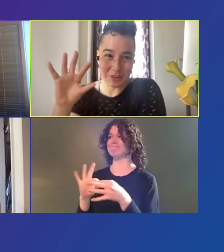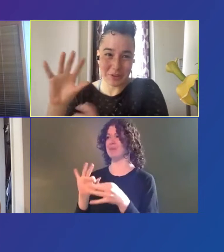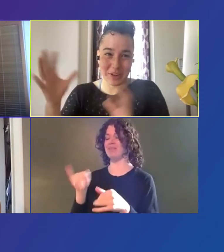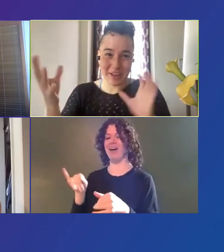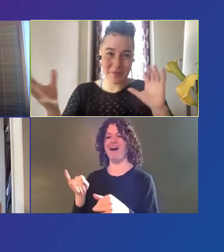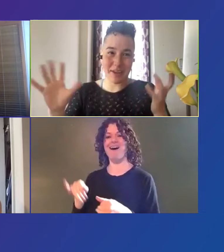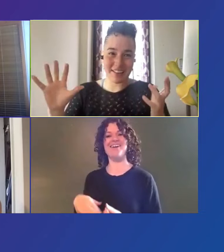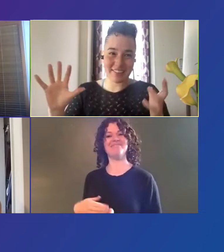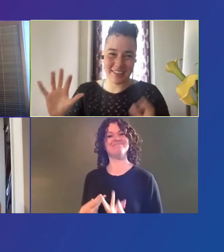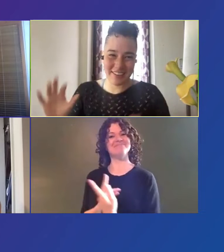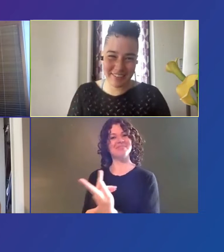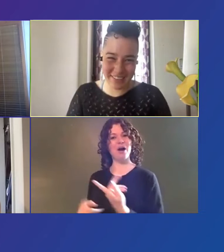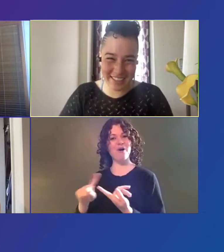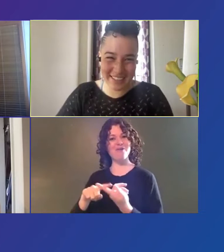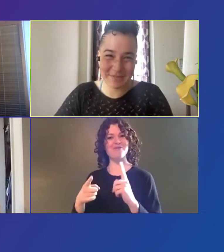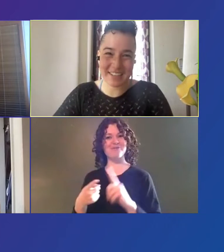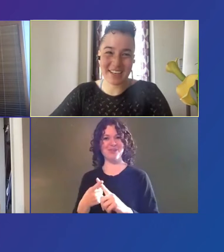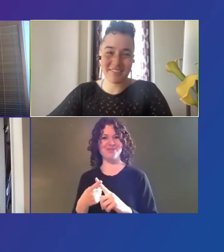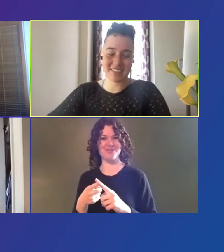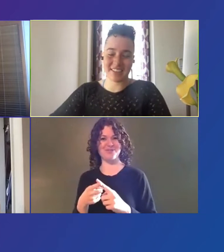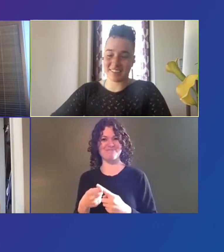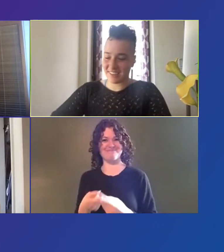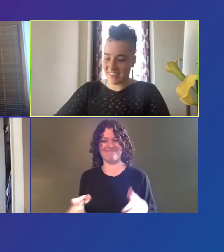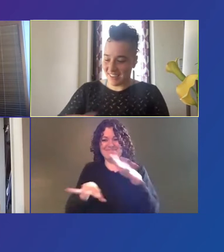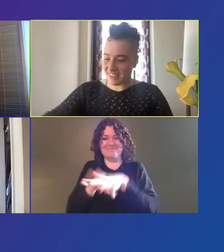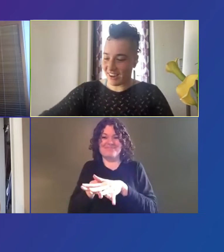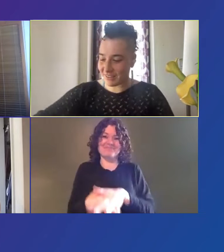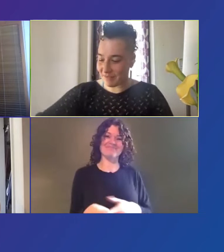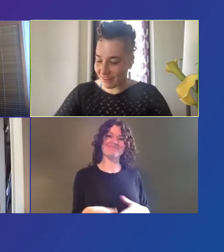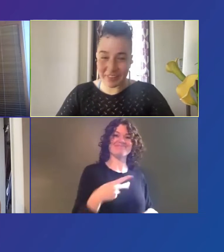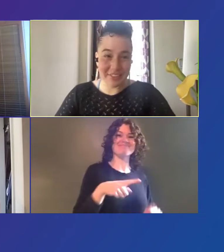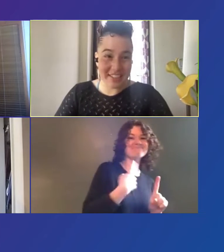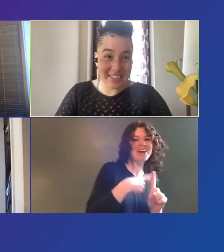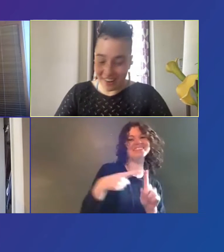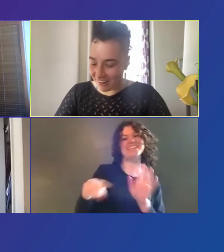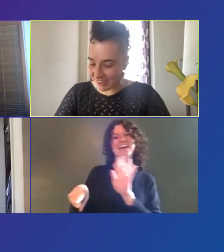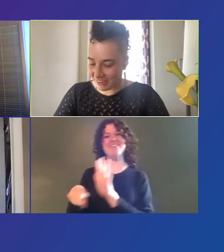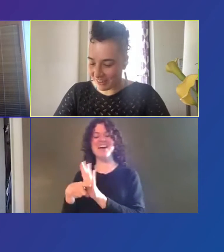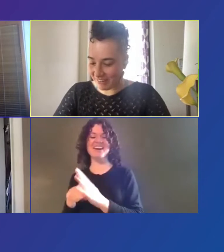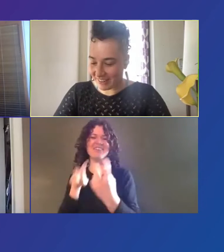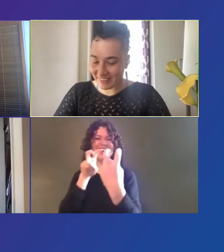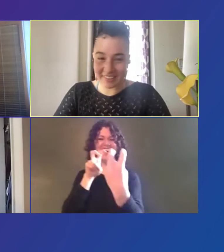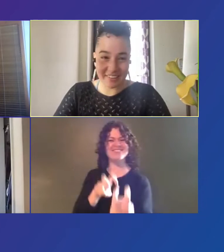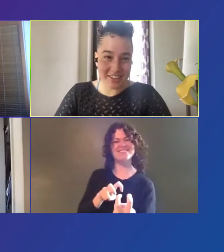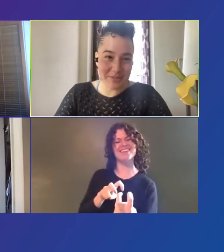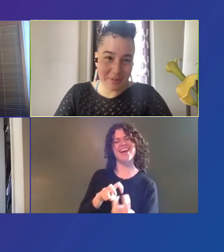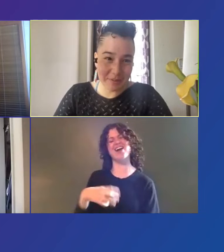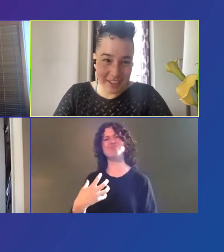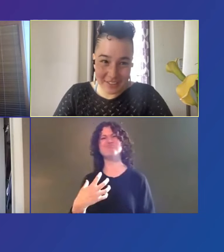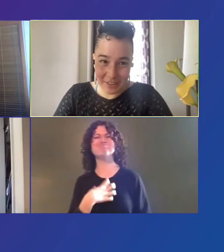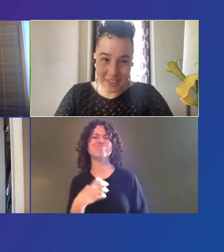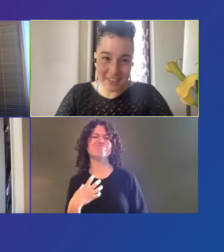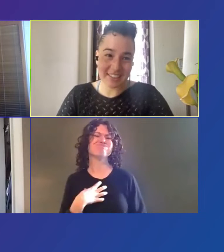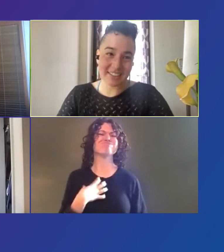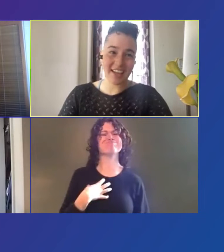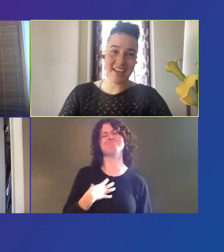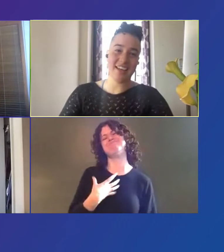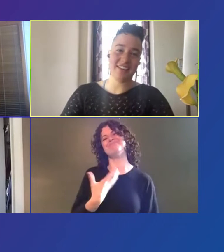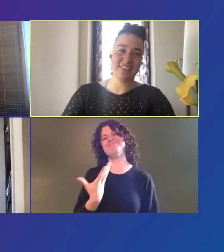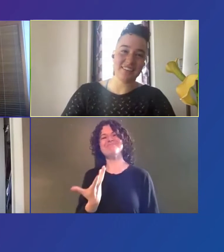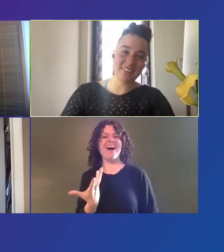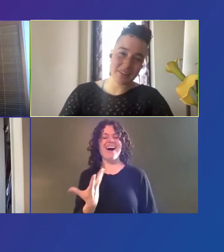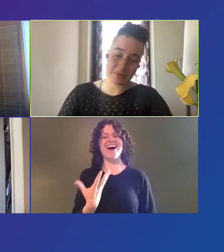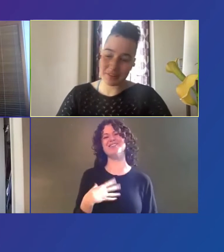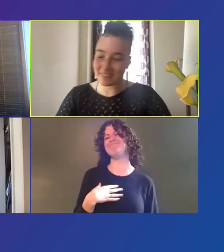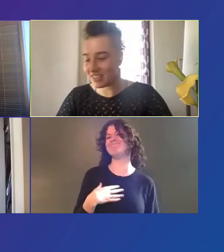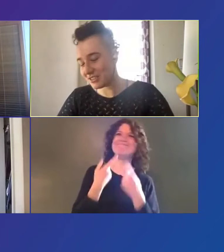both the good and the bad, that we can spend time together talking about all the things that aren't going right, the grants we applied to that we didn't get,